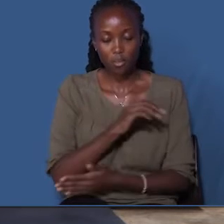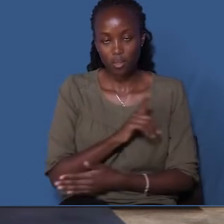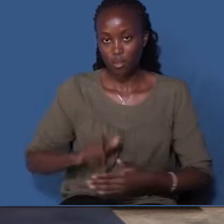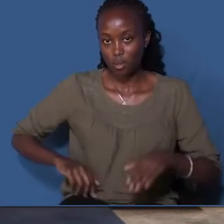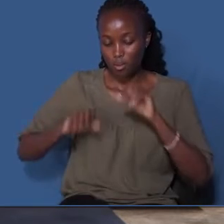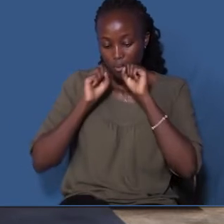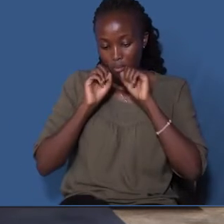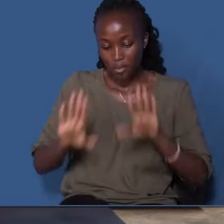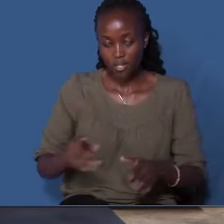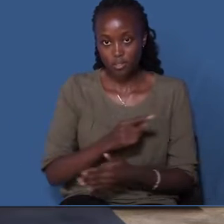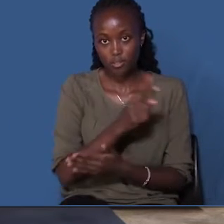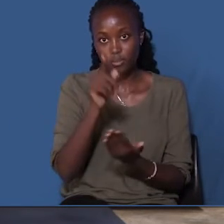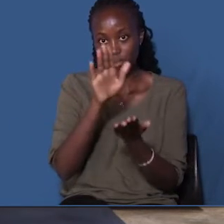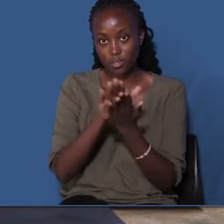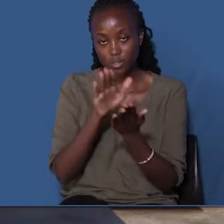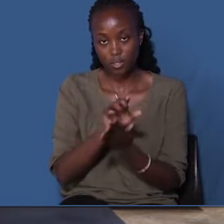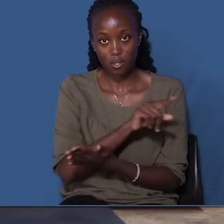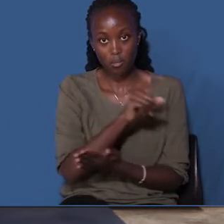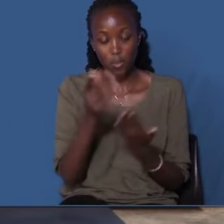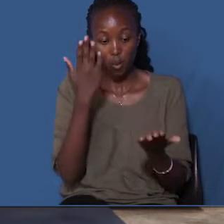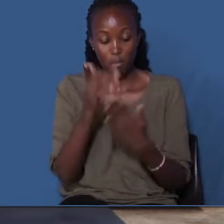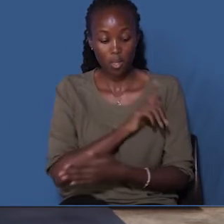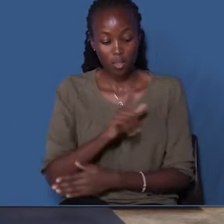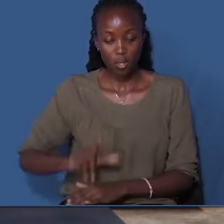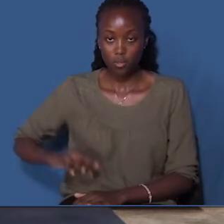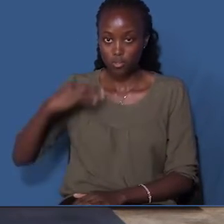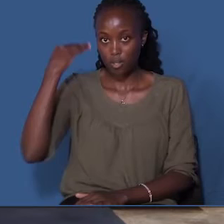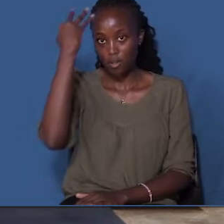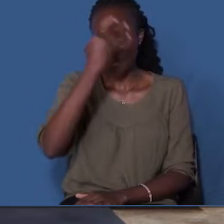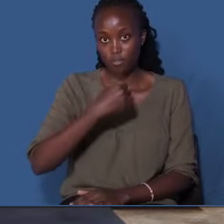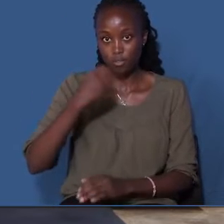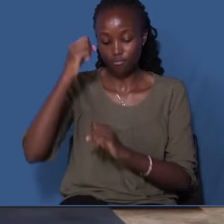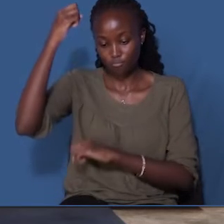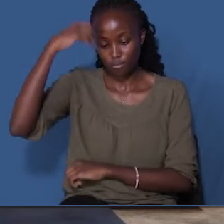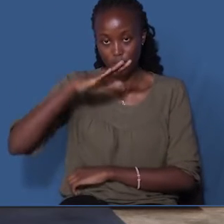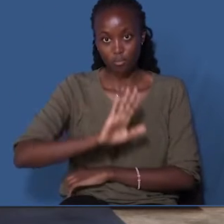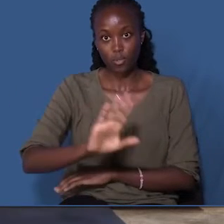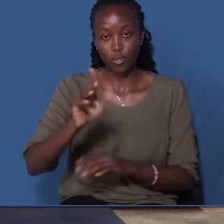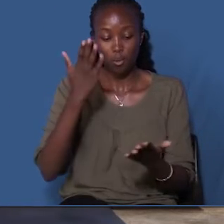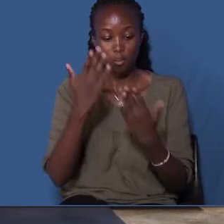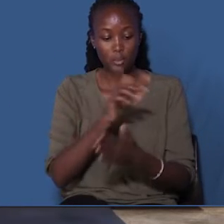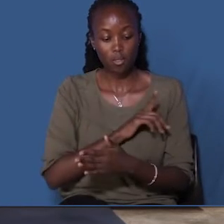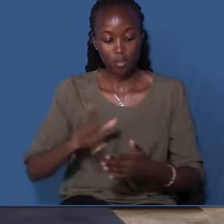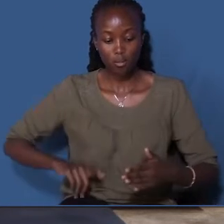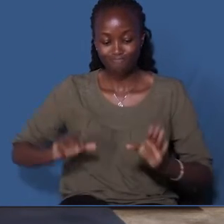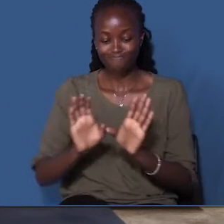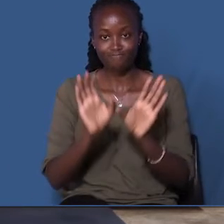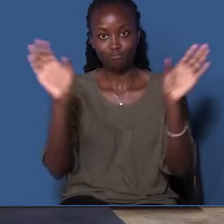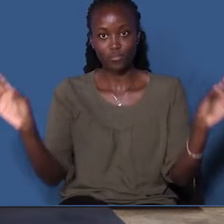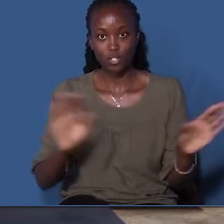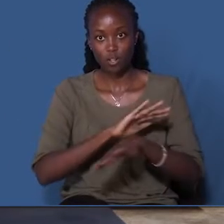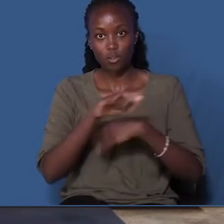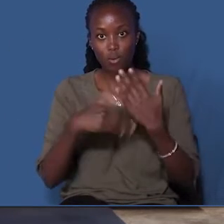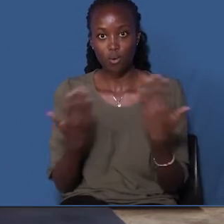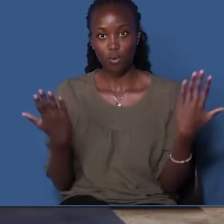the Lord cause his face to shine on you and give you peace. May the Lord scatter darkness before your path. And during this Easter, the blessing of God, the Father, the